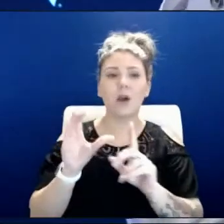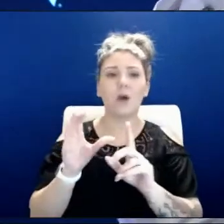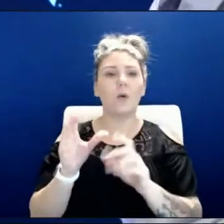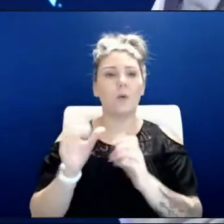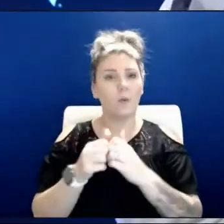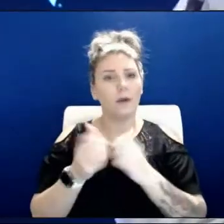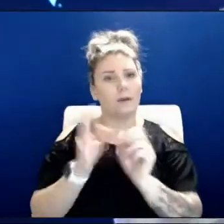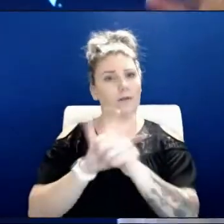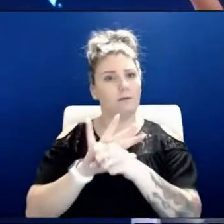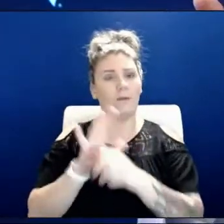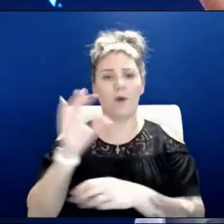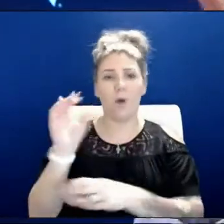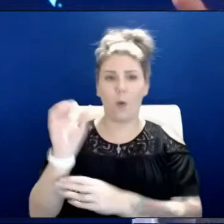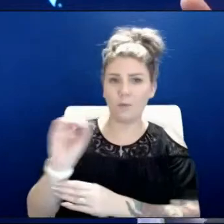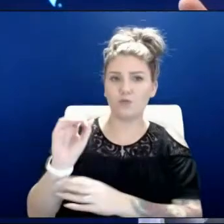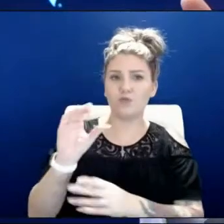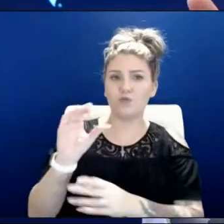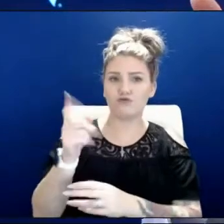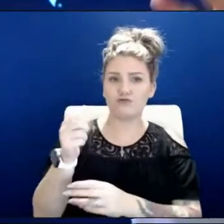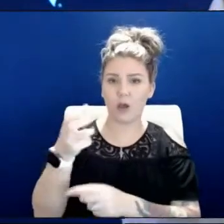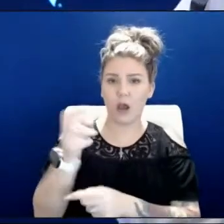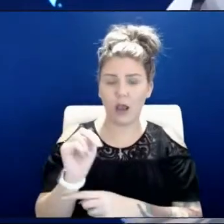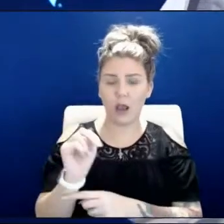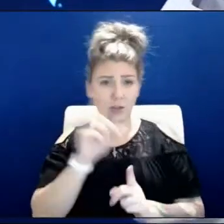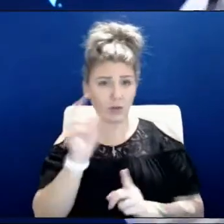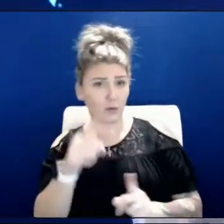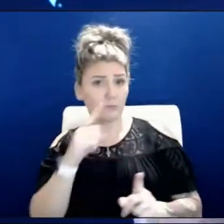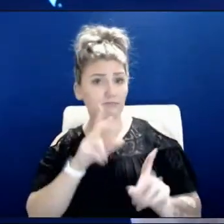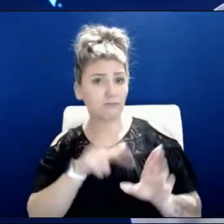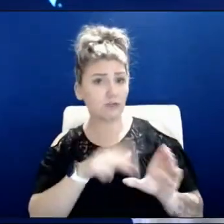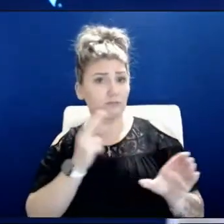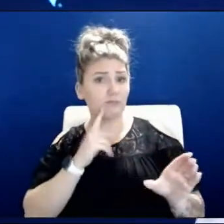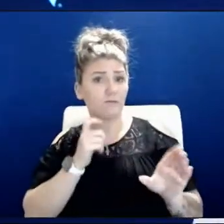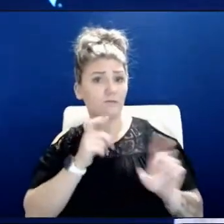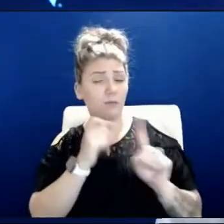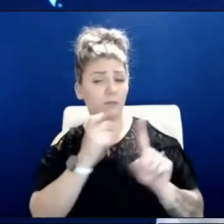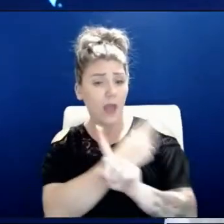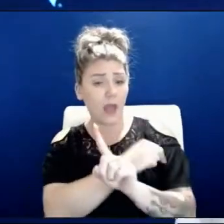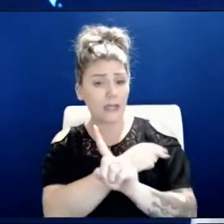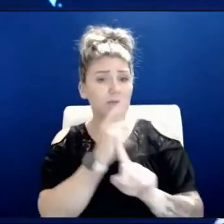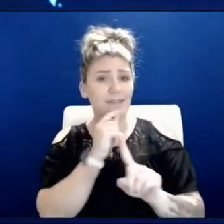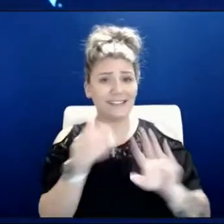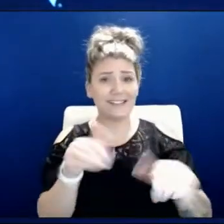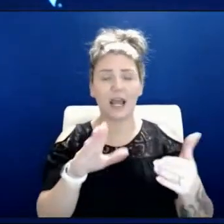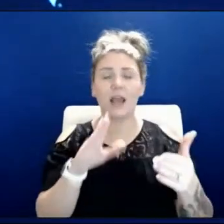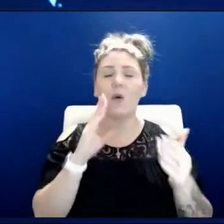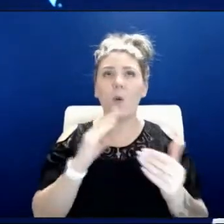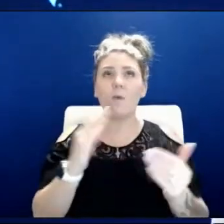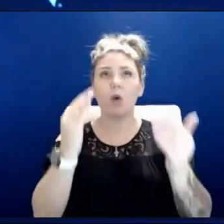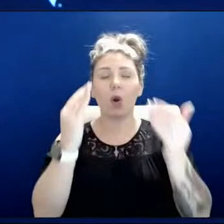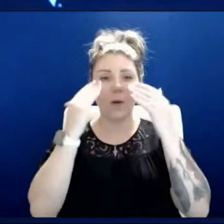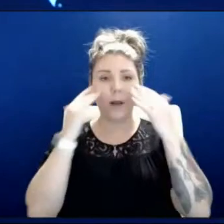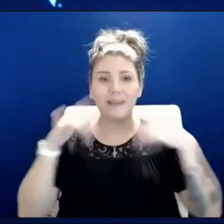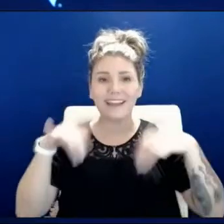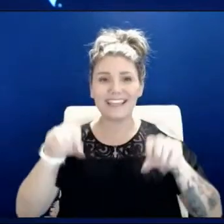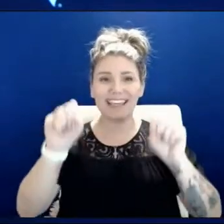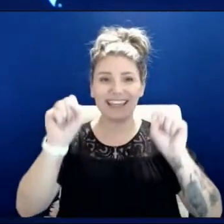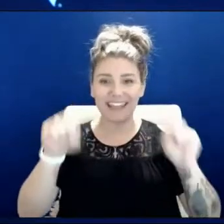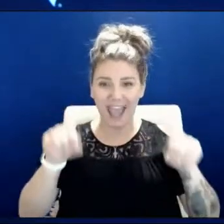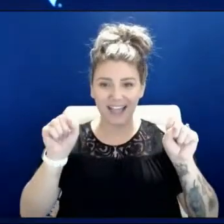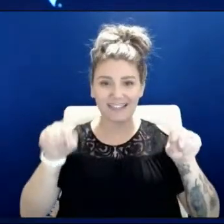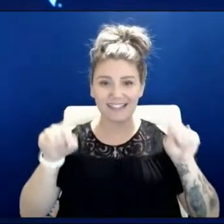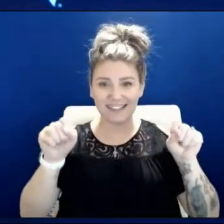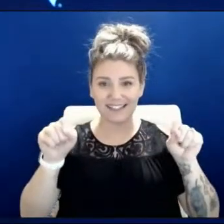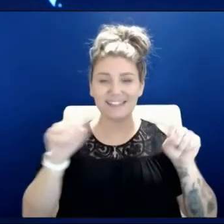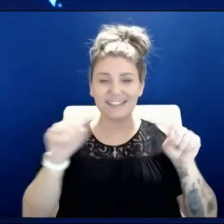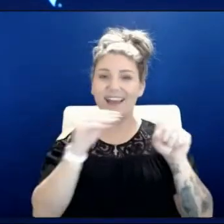The question is, do you stay out of the hospital? Do you keep from dying? The answer is overwhelmingly yes. and especially if you